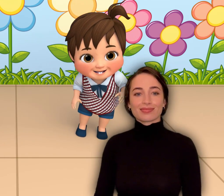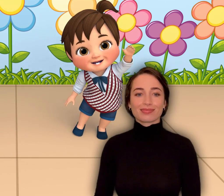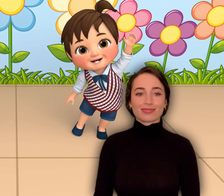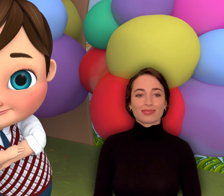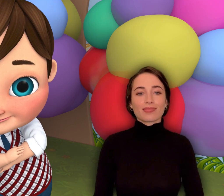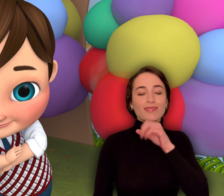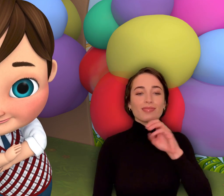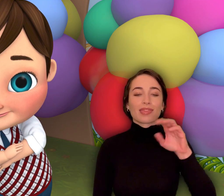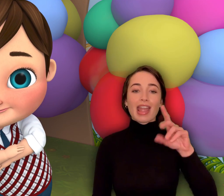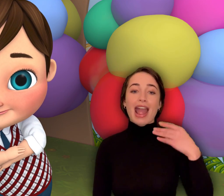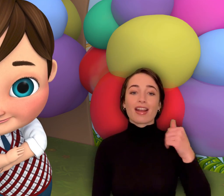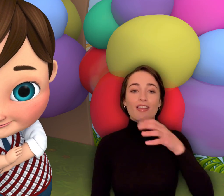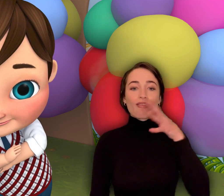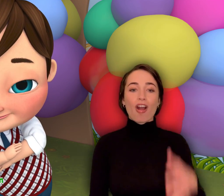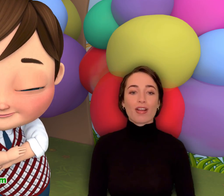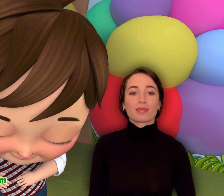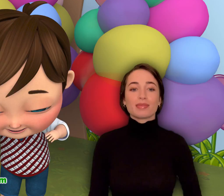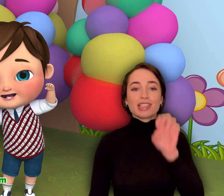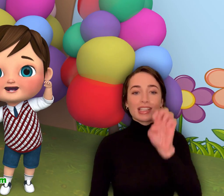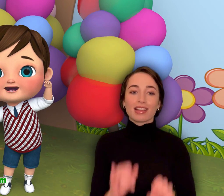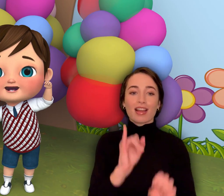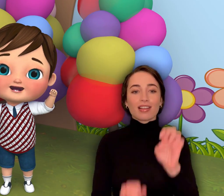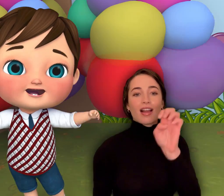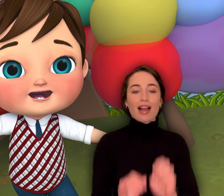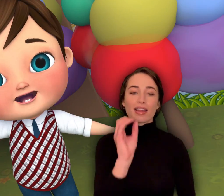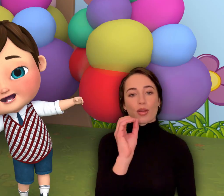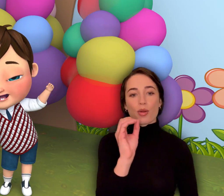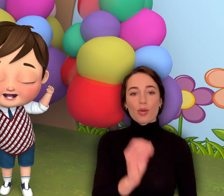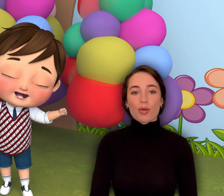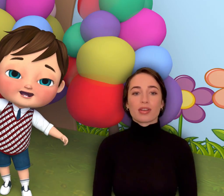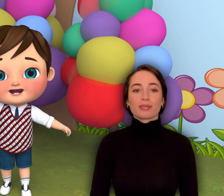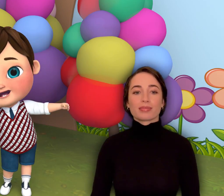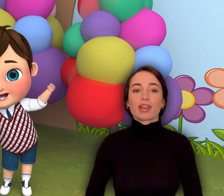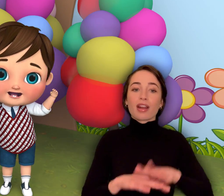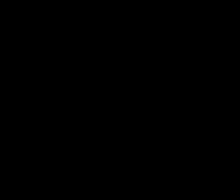o old McDonald's had a farm e-i e- i- O and